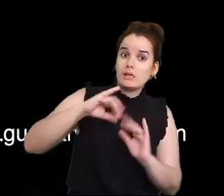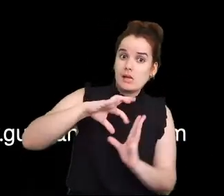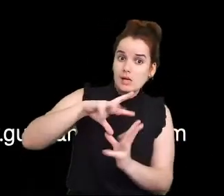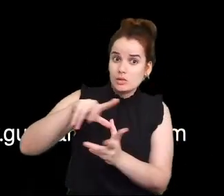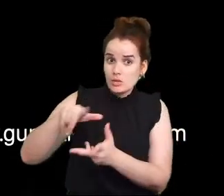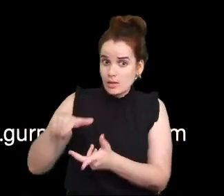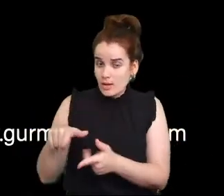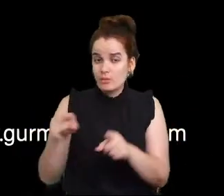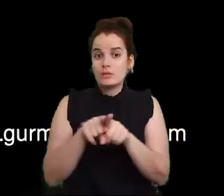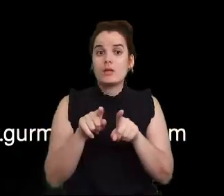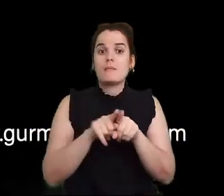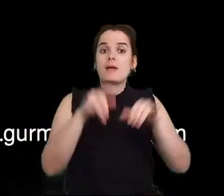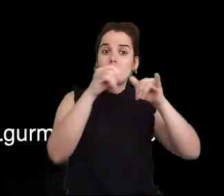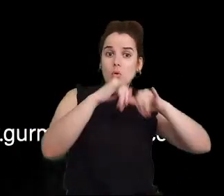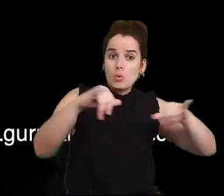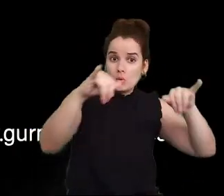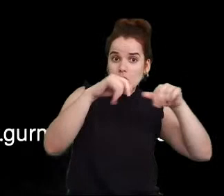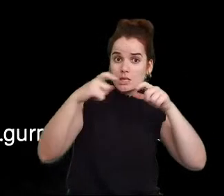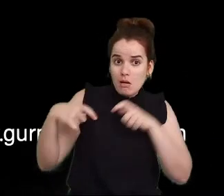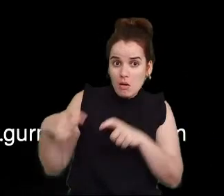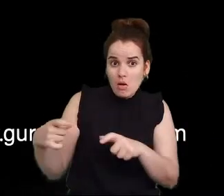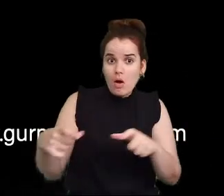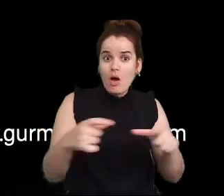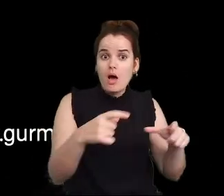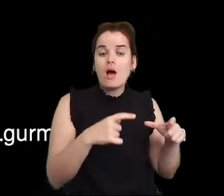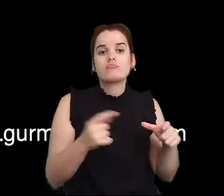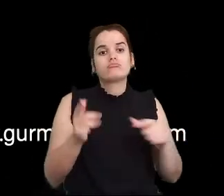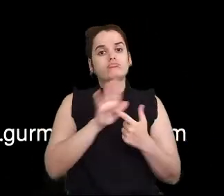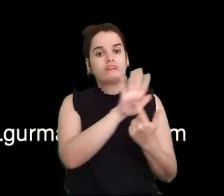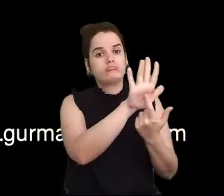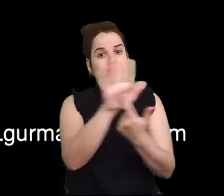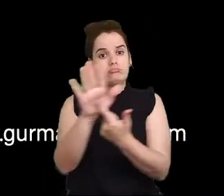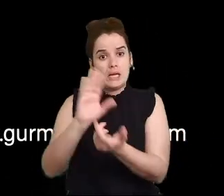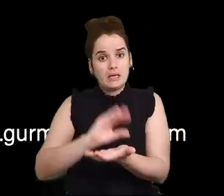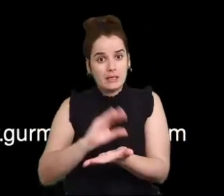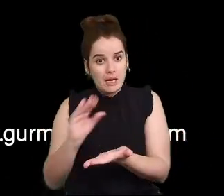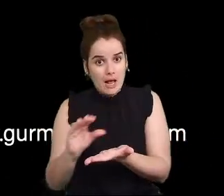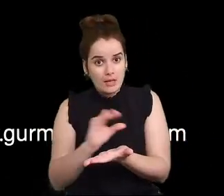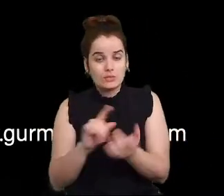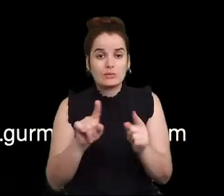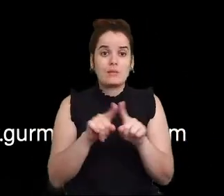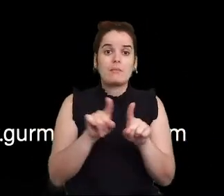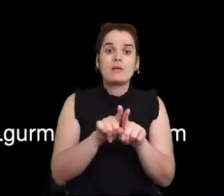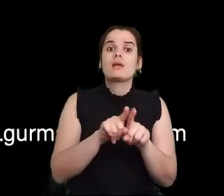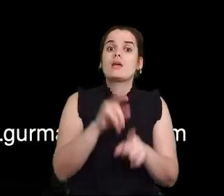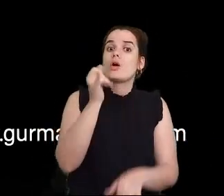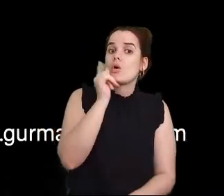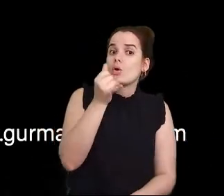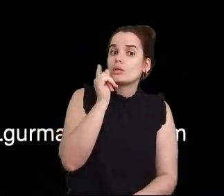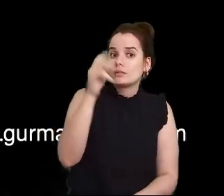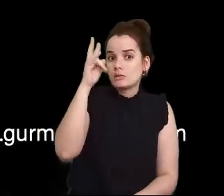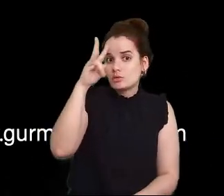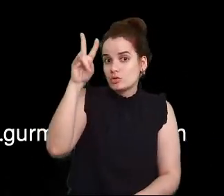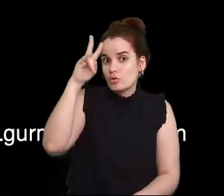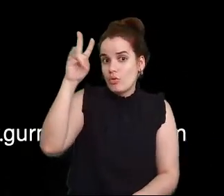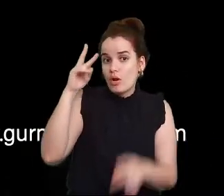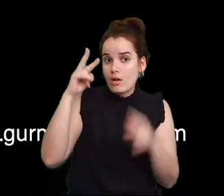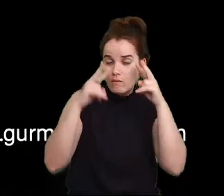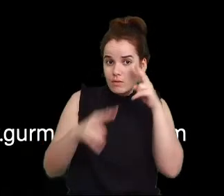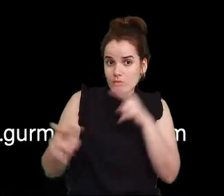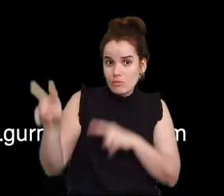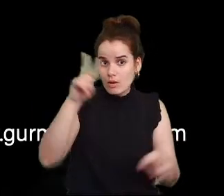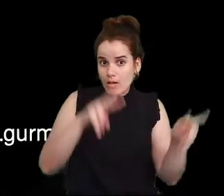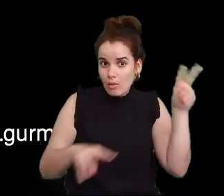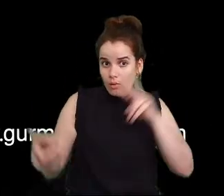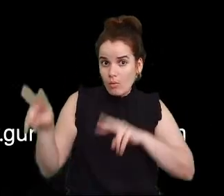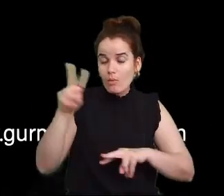visual storytelling to your everyday reporting. Then I teach whatever little I